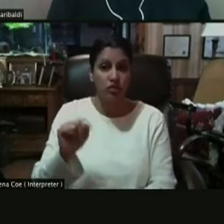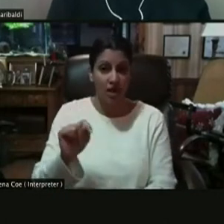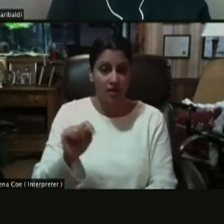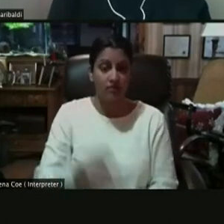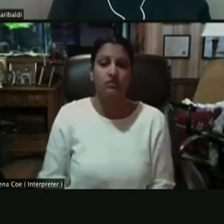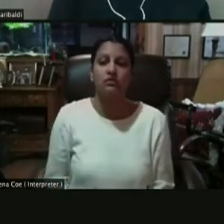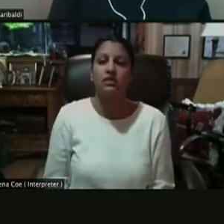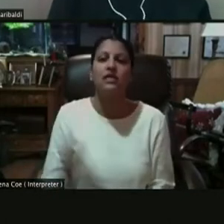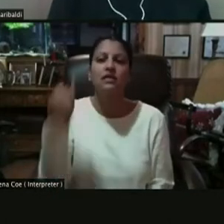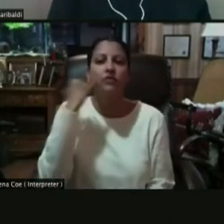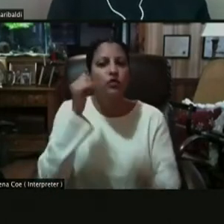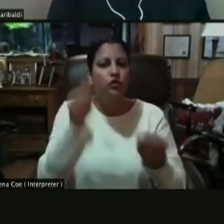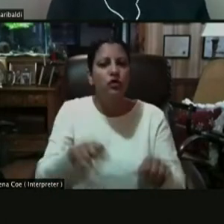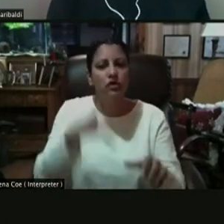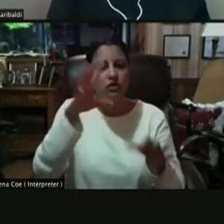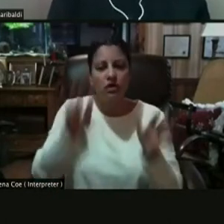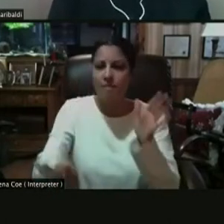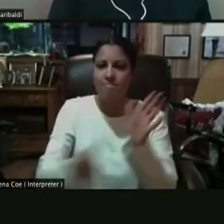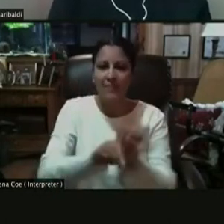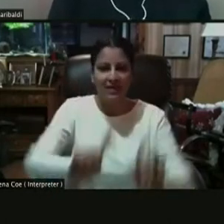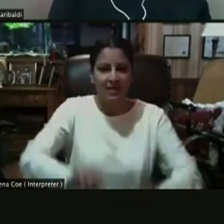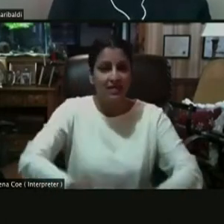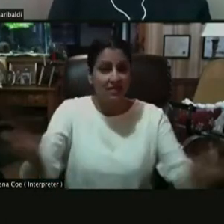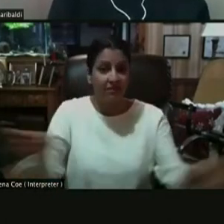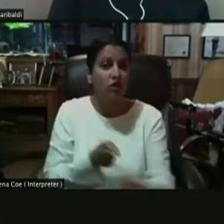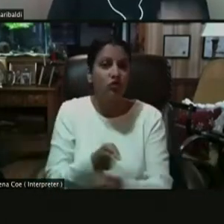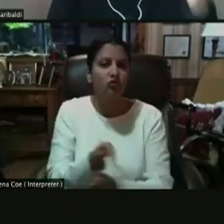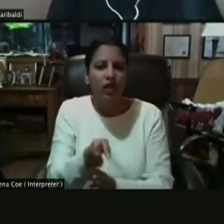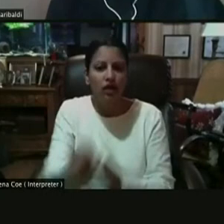could choose a different career, what would that be?